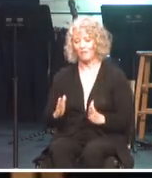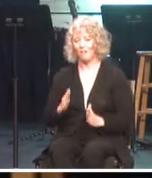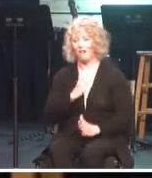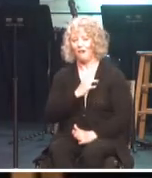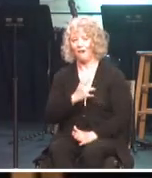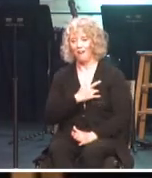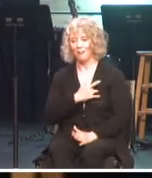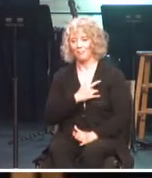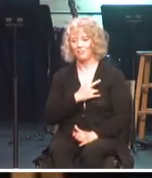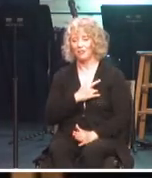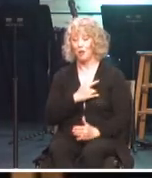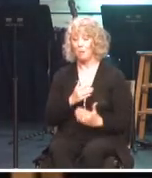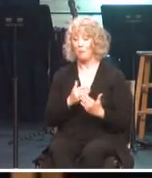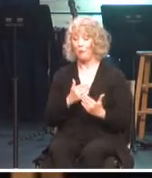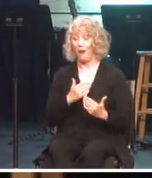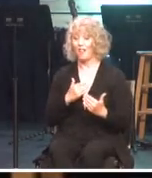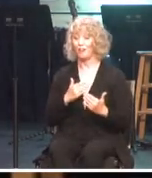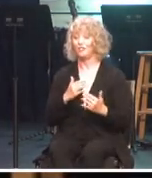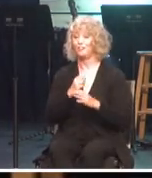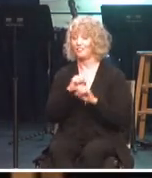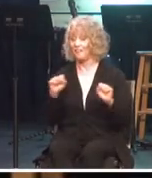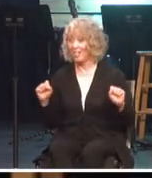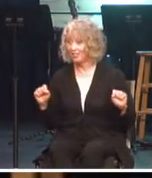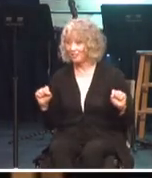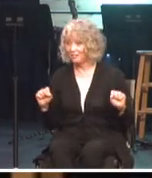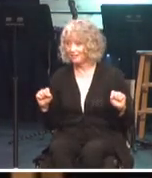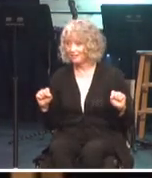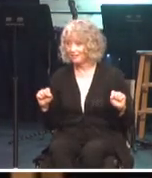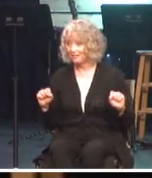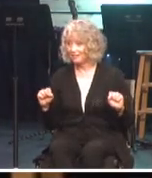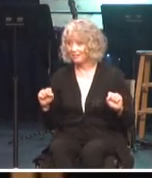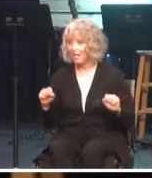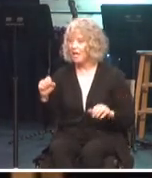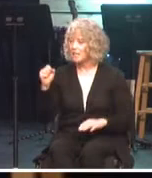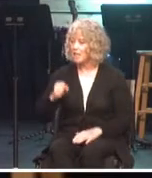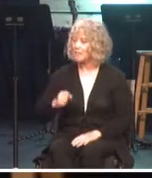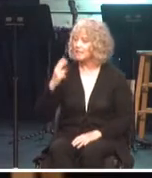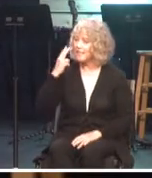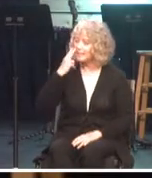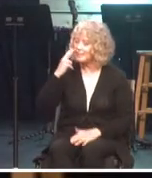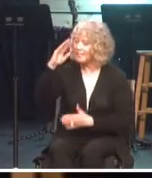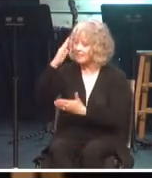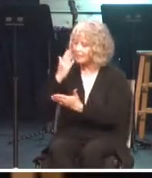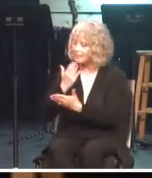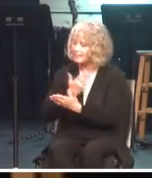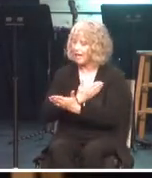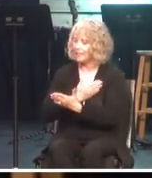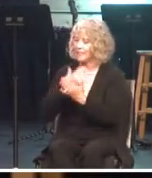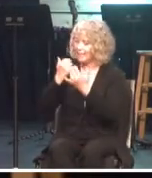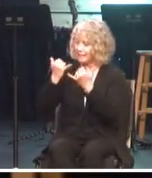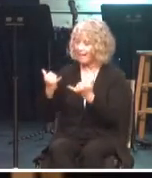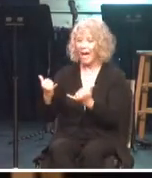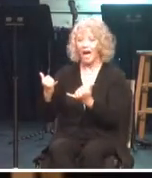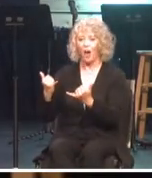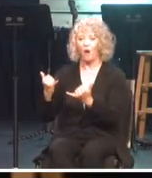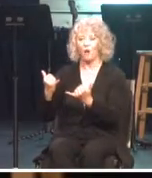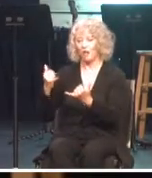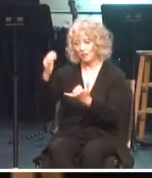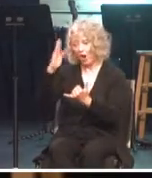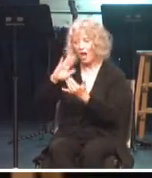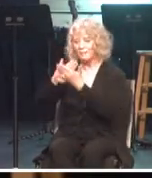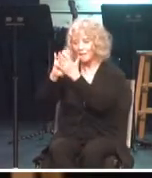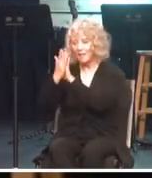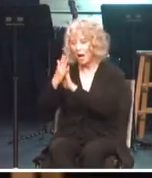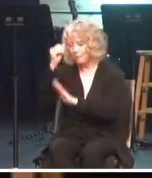before salvation. Though face to face with the Son incarnate, though hearing